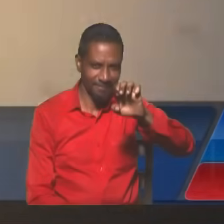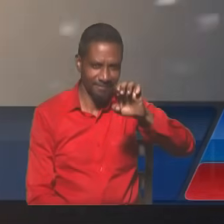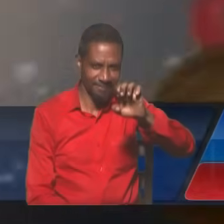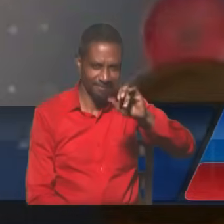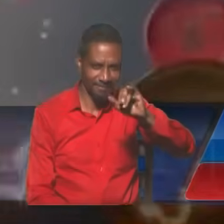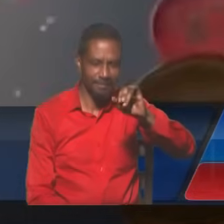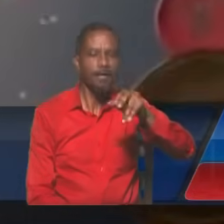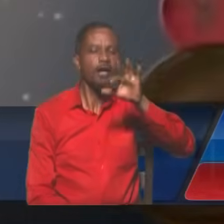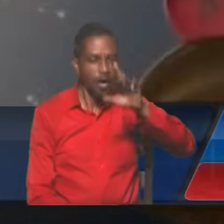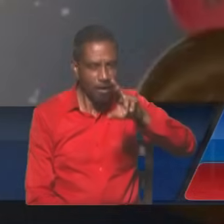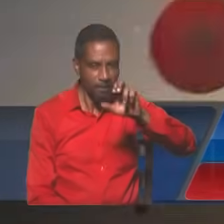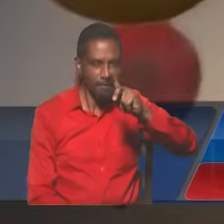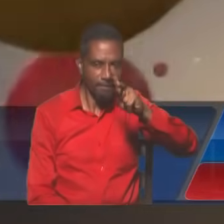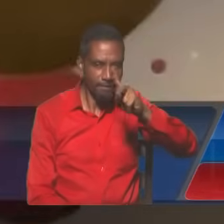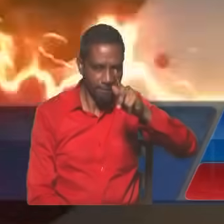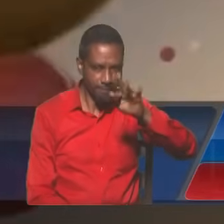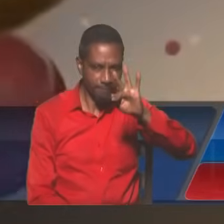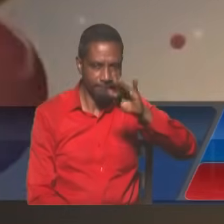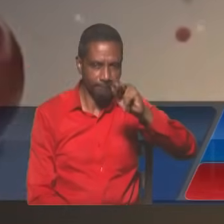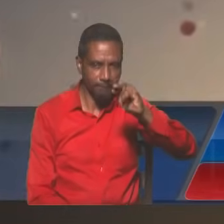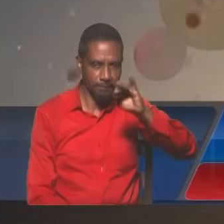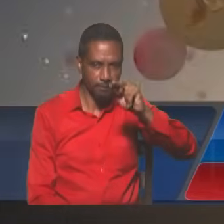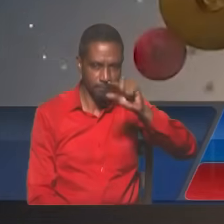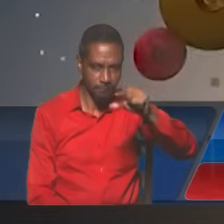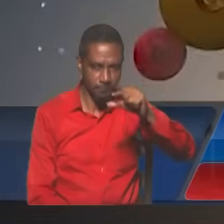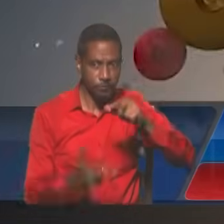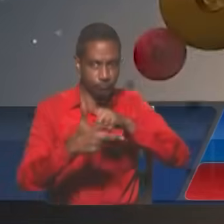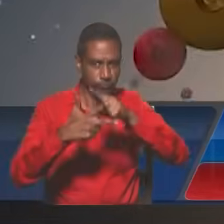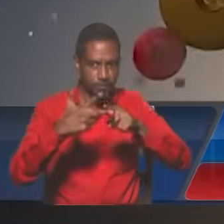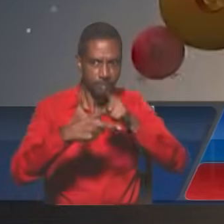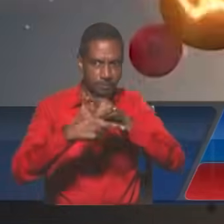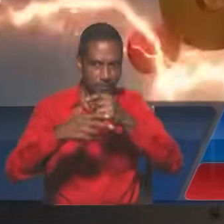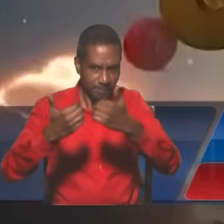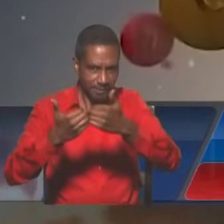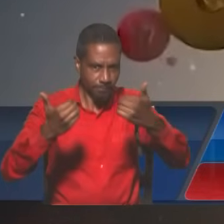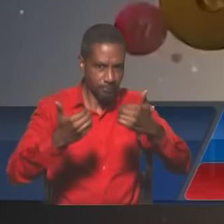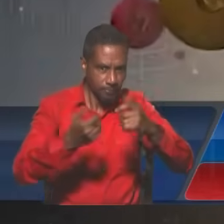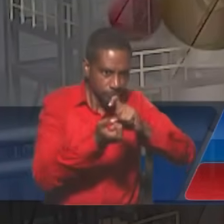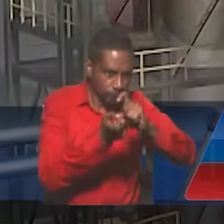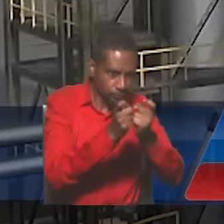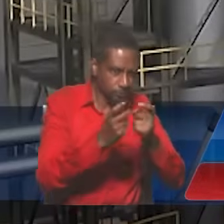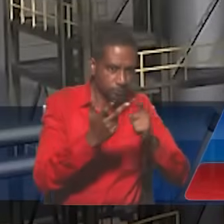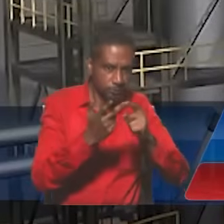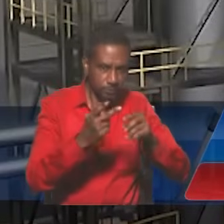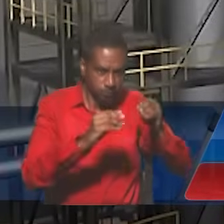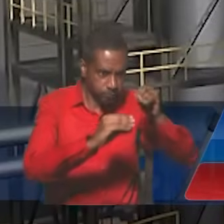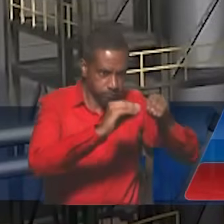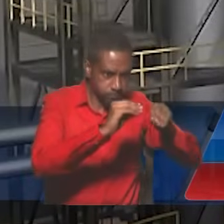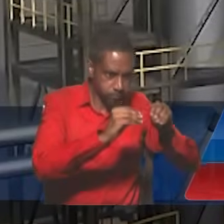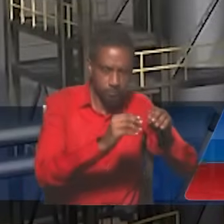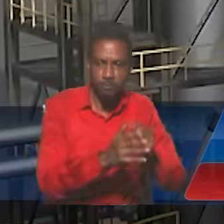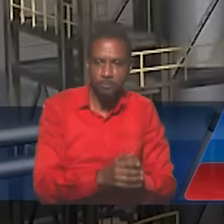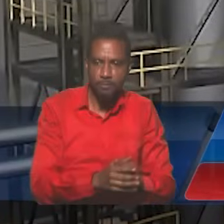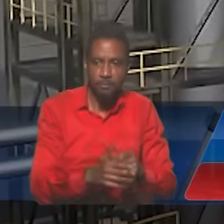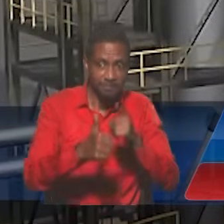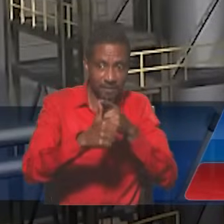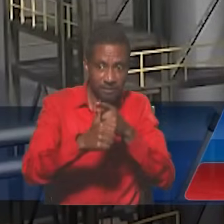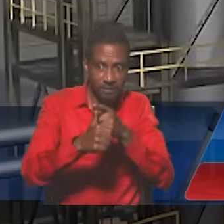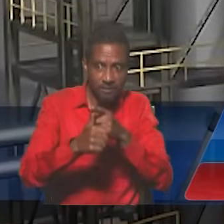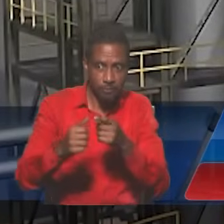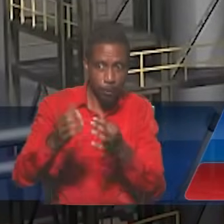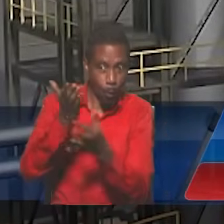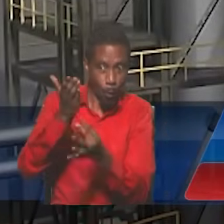consists of three steps: separation, conversion, and treatment. At the first stage, the crude is heated